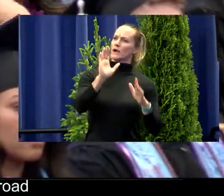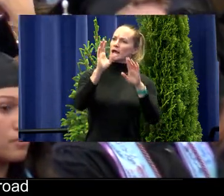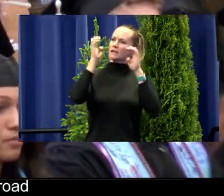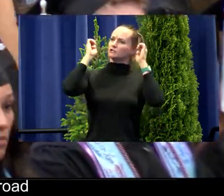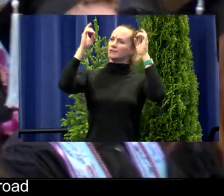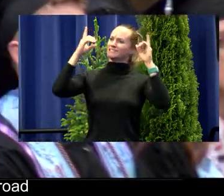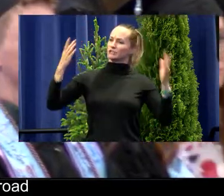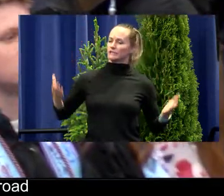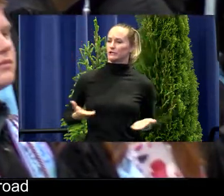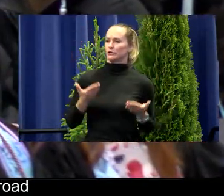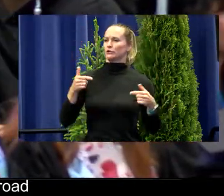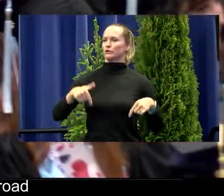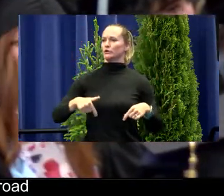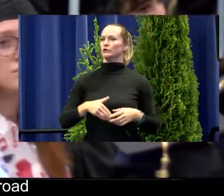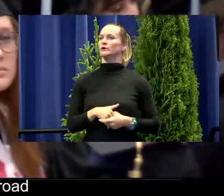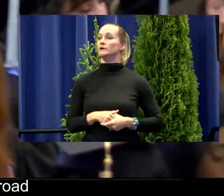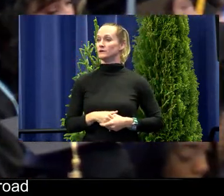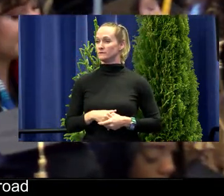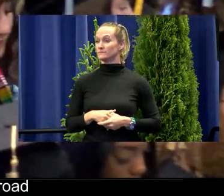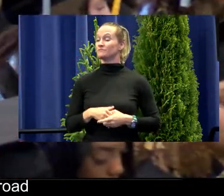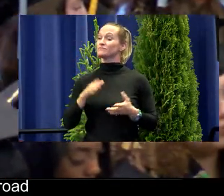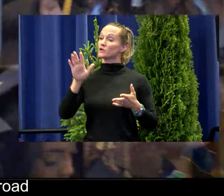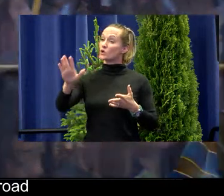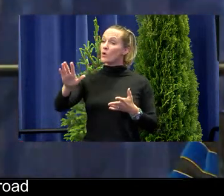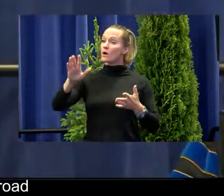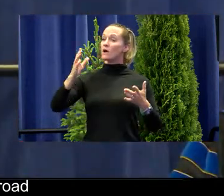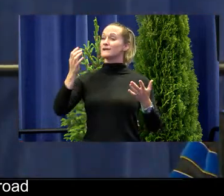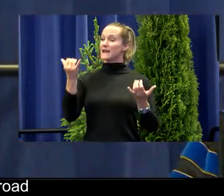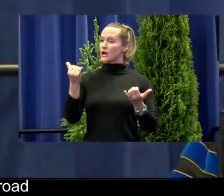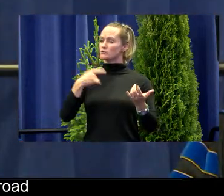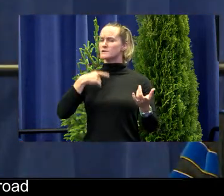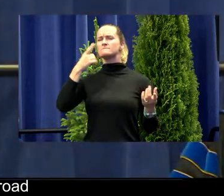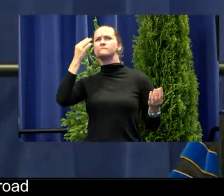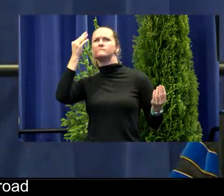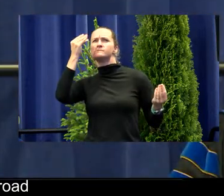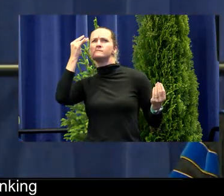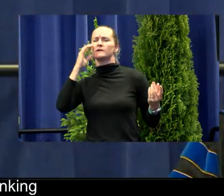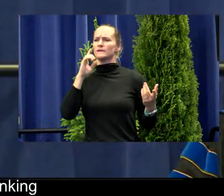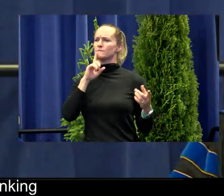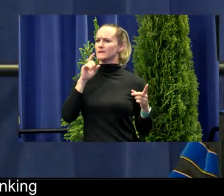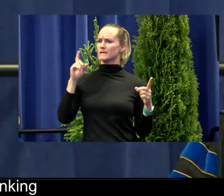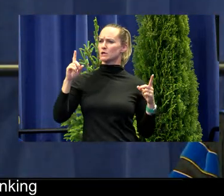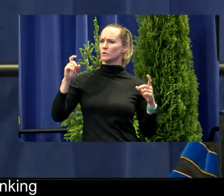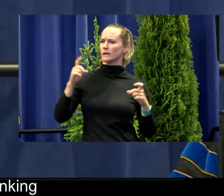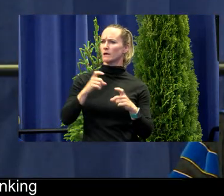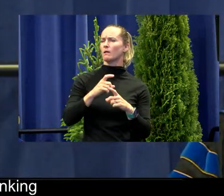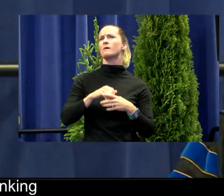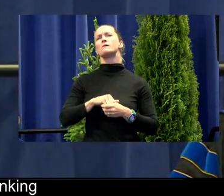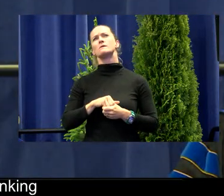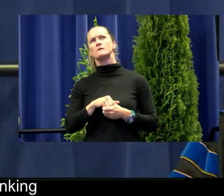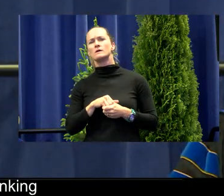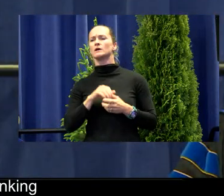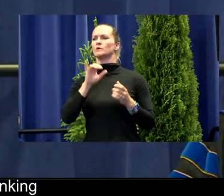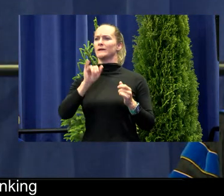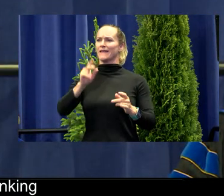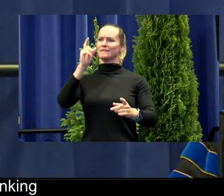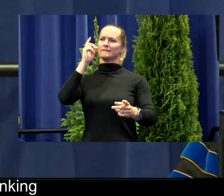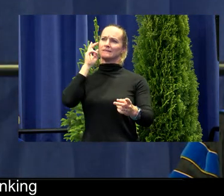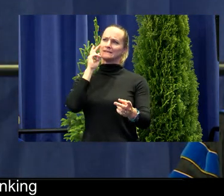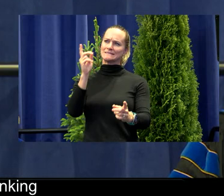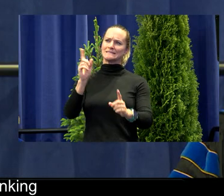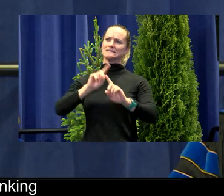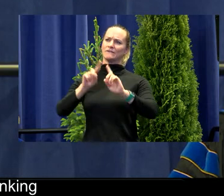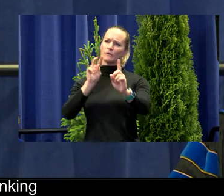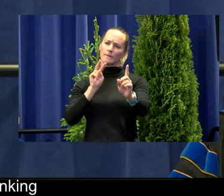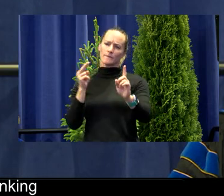here, your capacity for thinking critically, creatively, and compassionately about the world, and perhaps